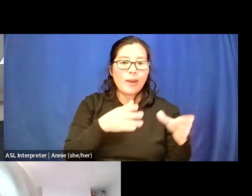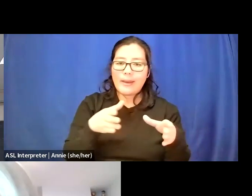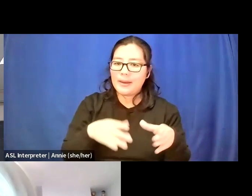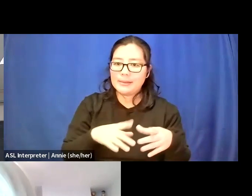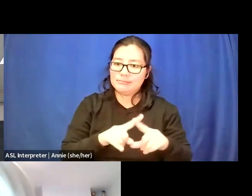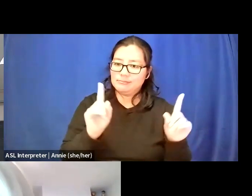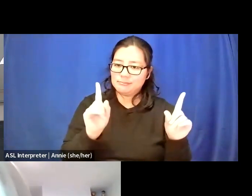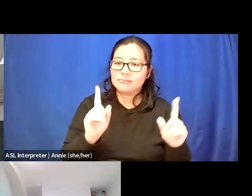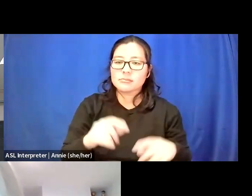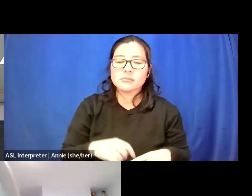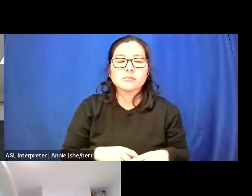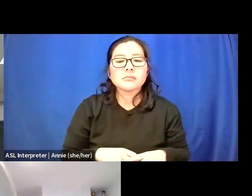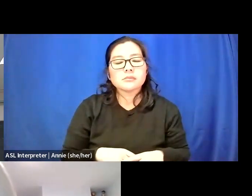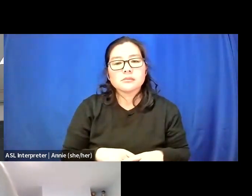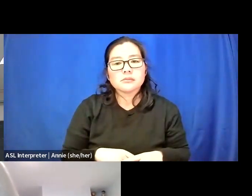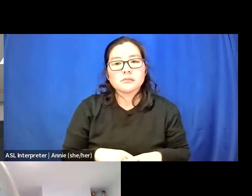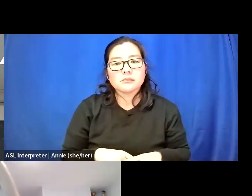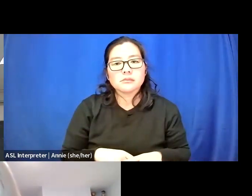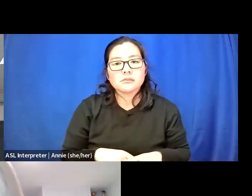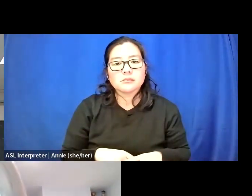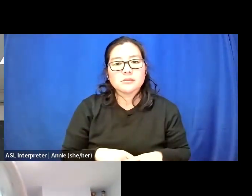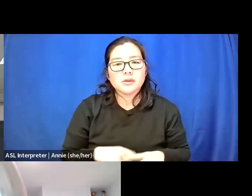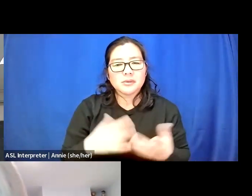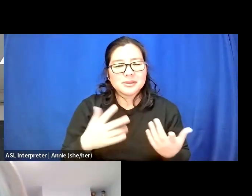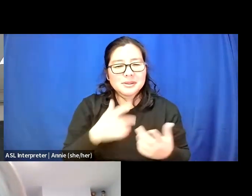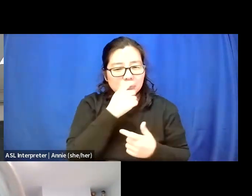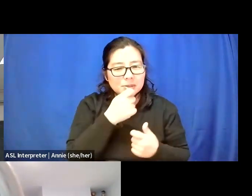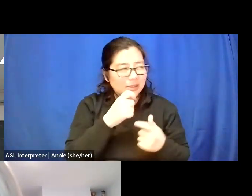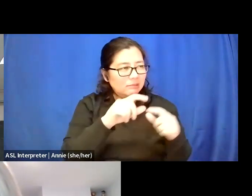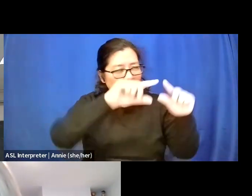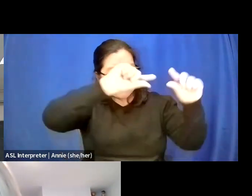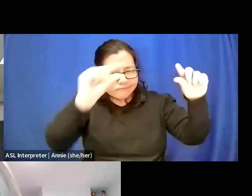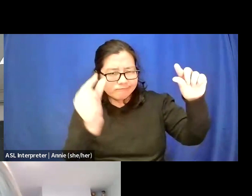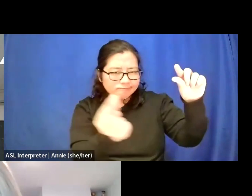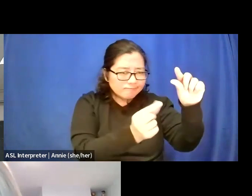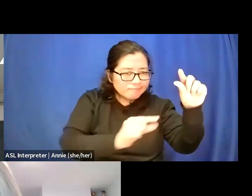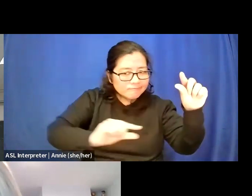So it's taking this funny path. And then